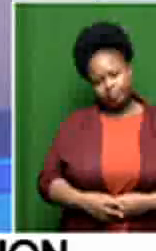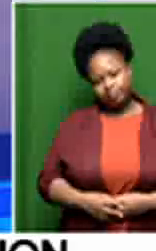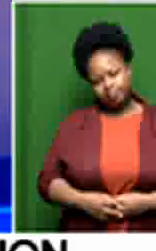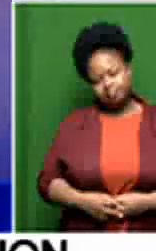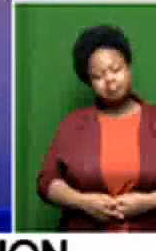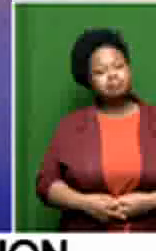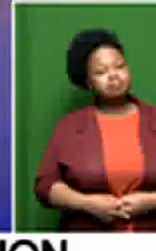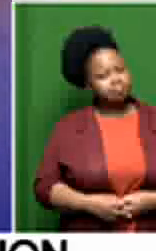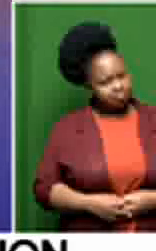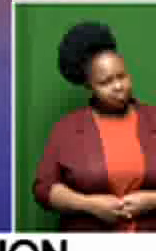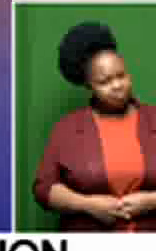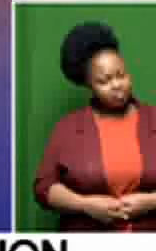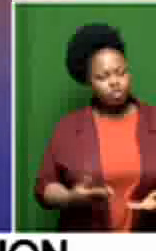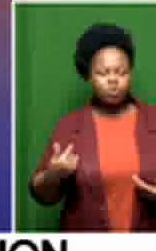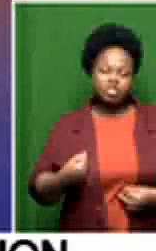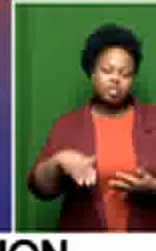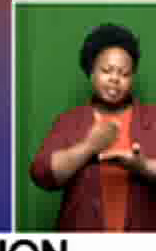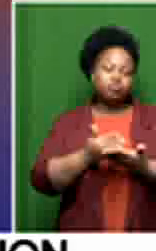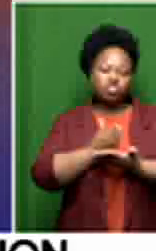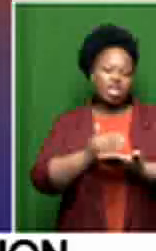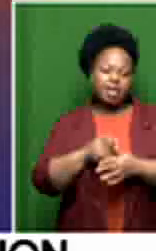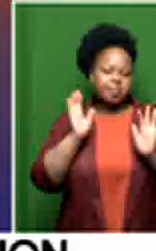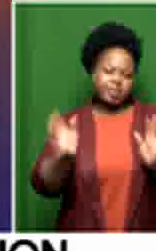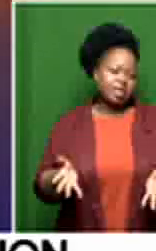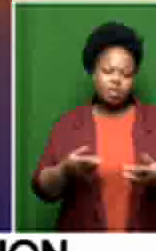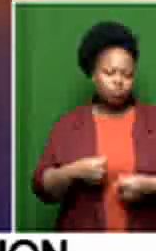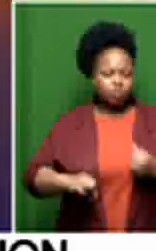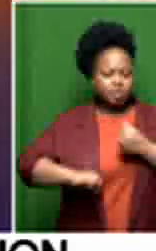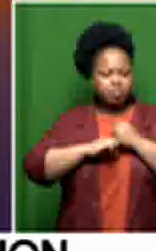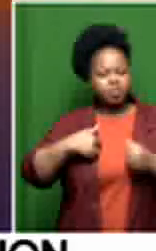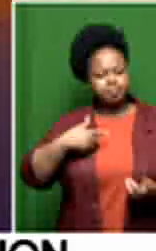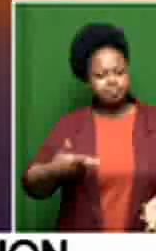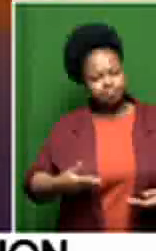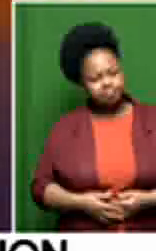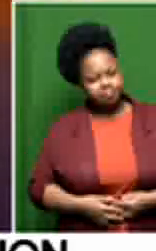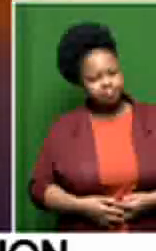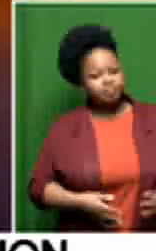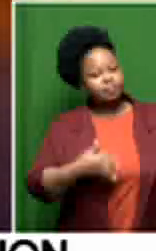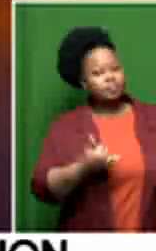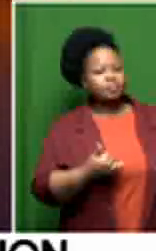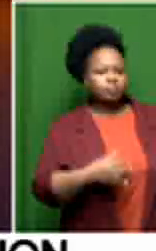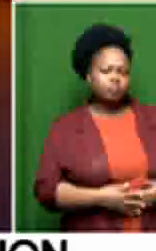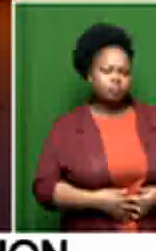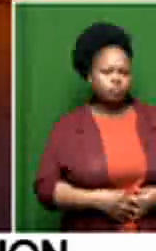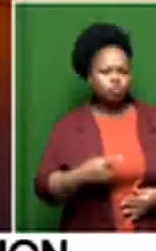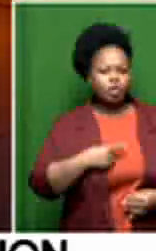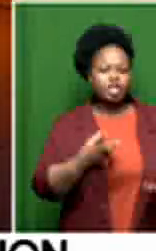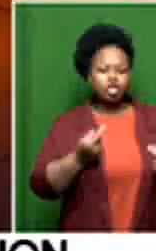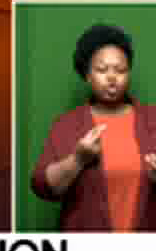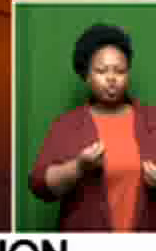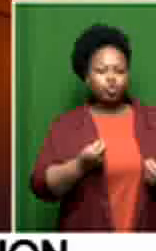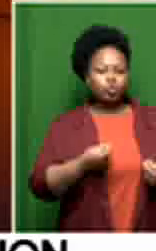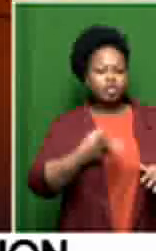So it was just people sharing and supporting the initiative. Now that this app has had a